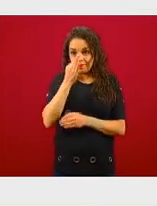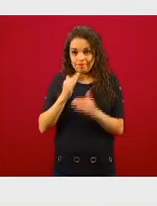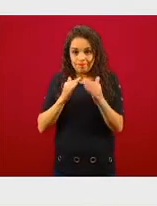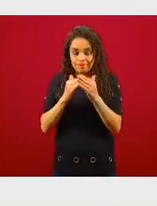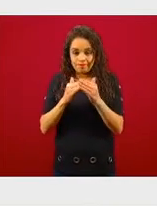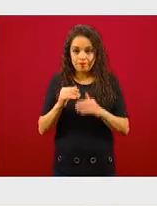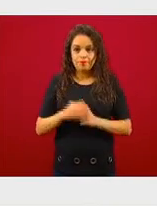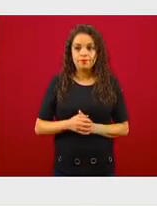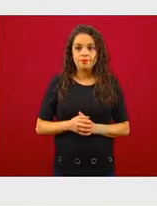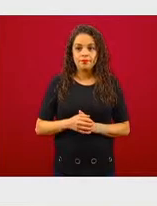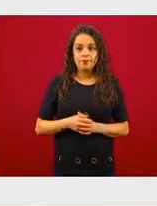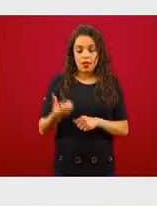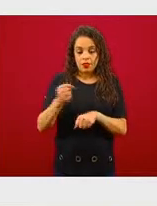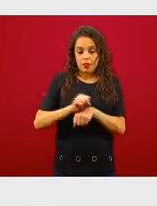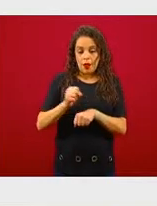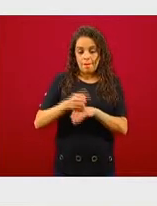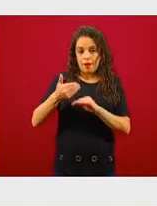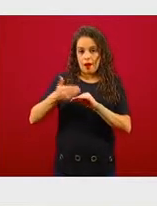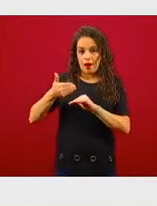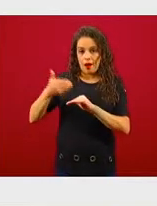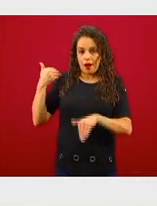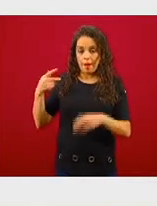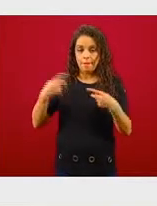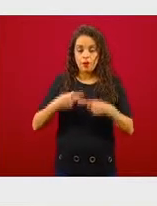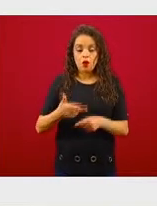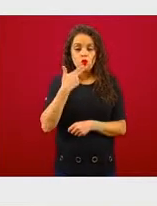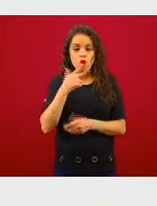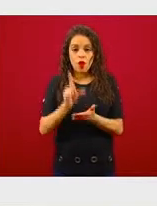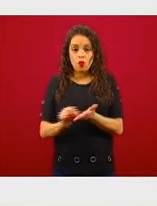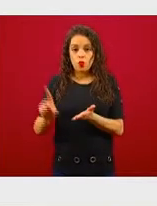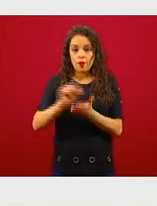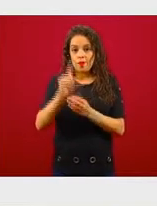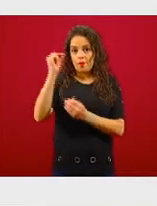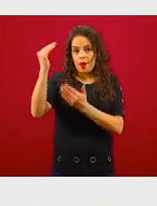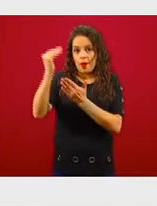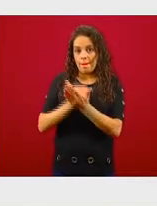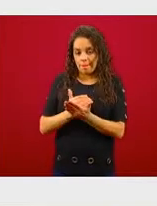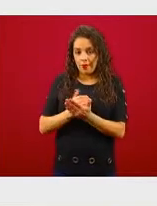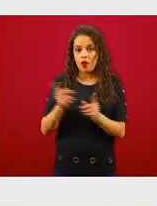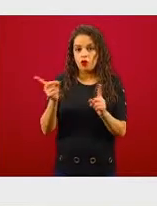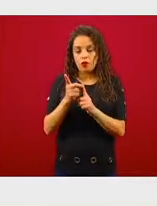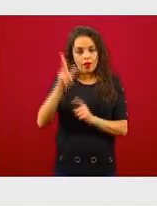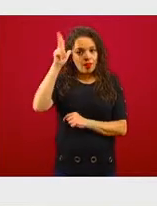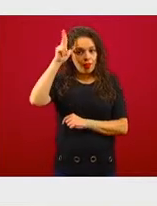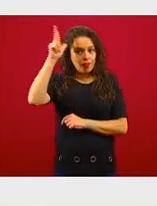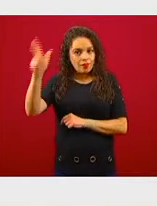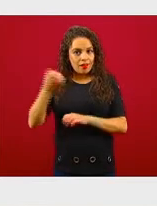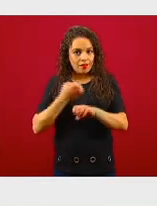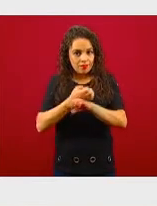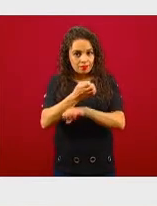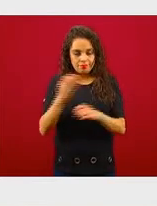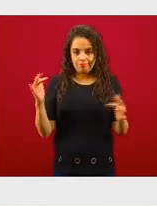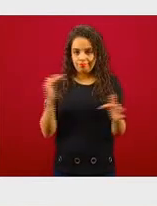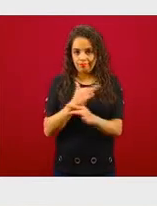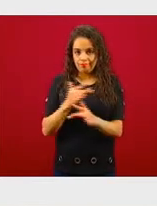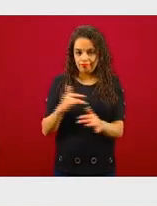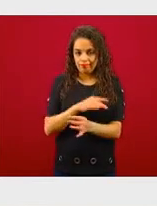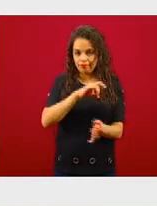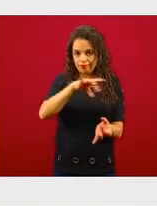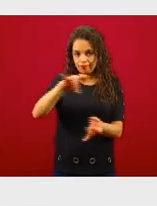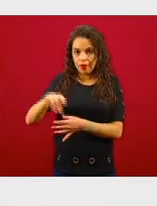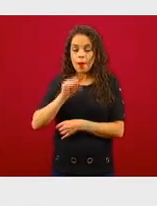really close to the 65% goal. You can see in the last few weeks how Twitter users have reduced their